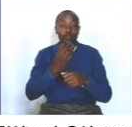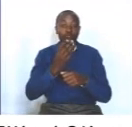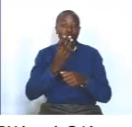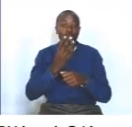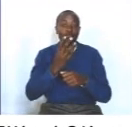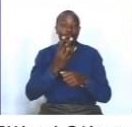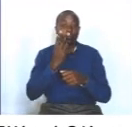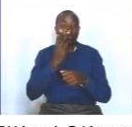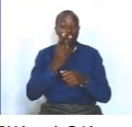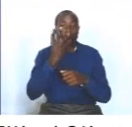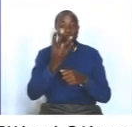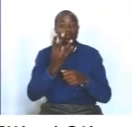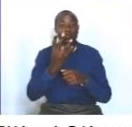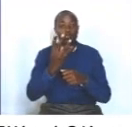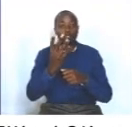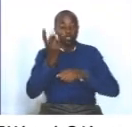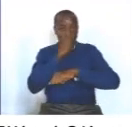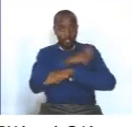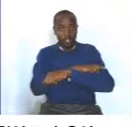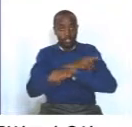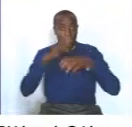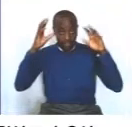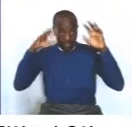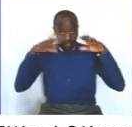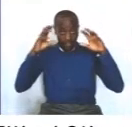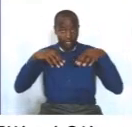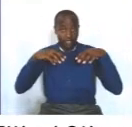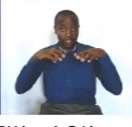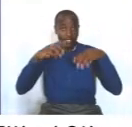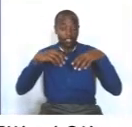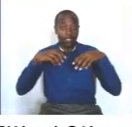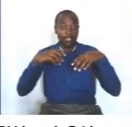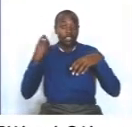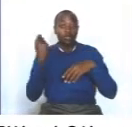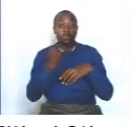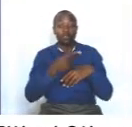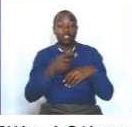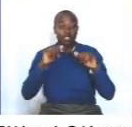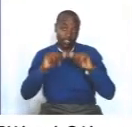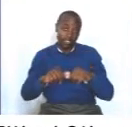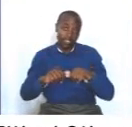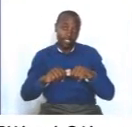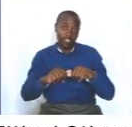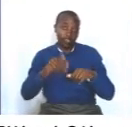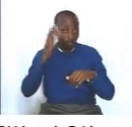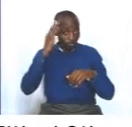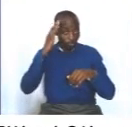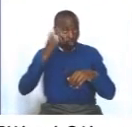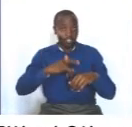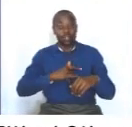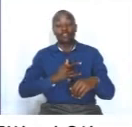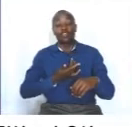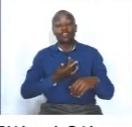rained, for months they floated. I believe, brethren, that you know this feeling. You have